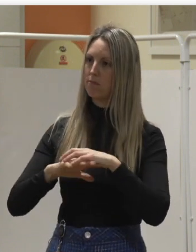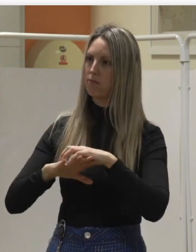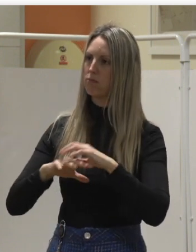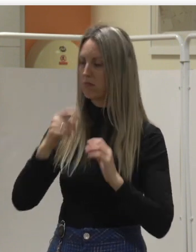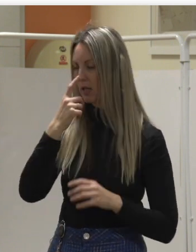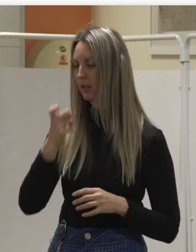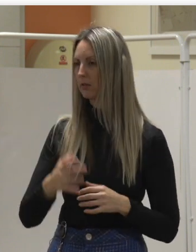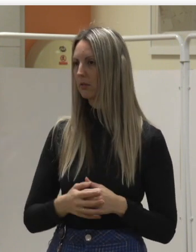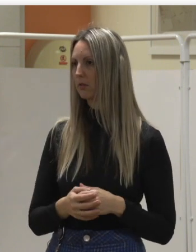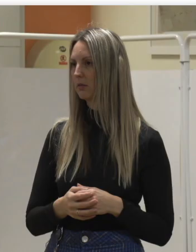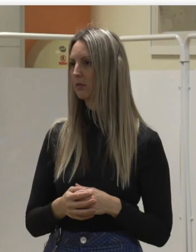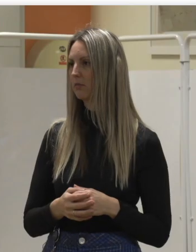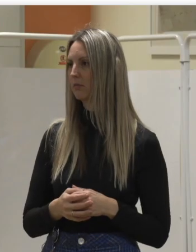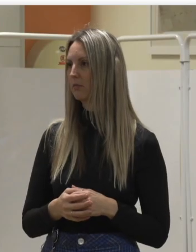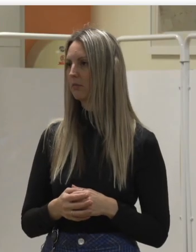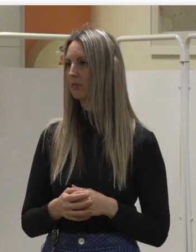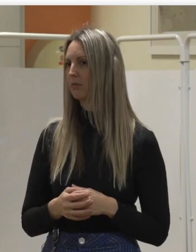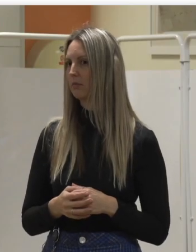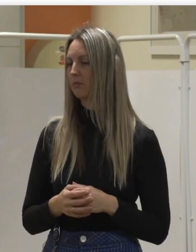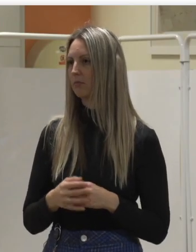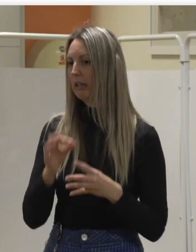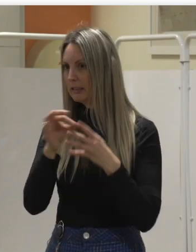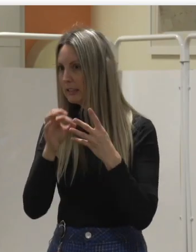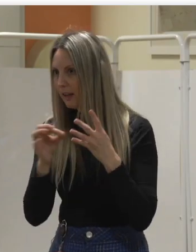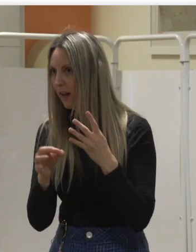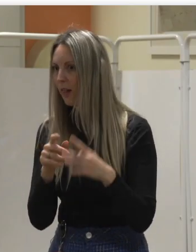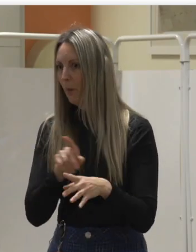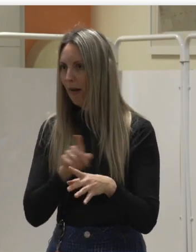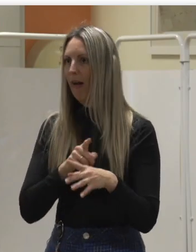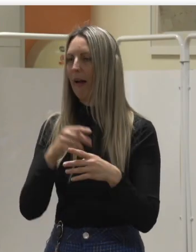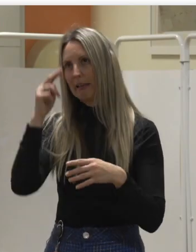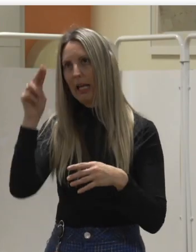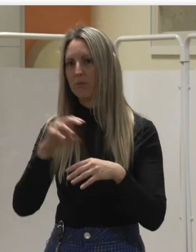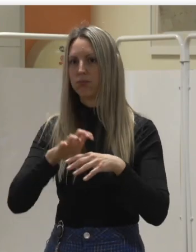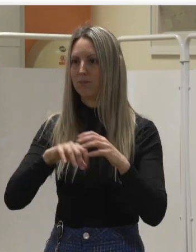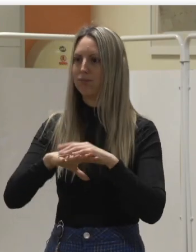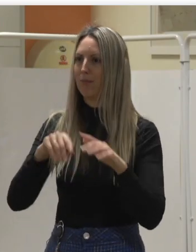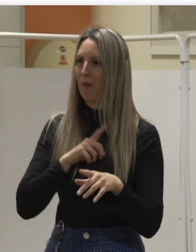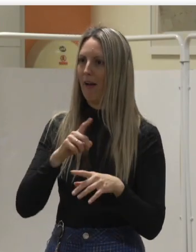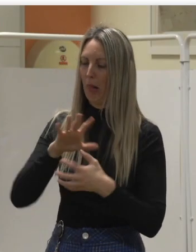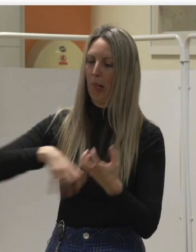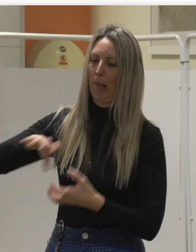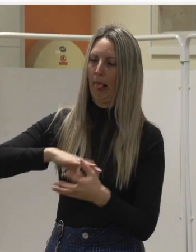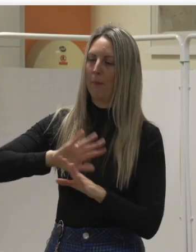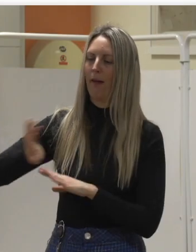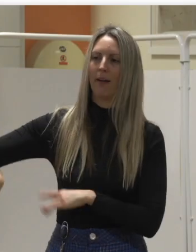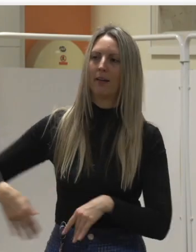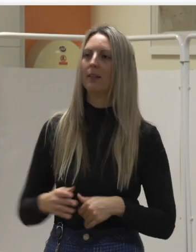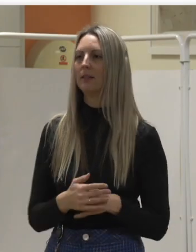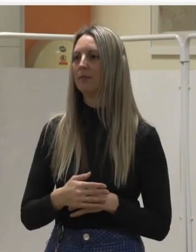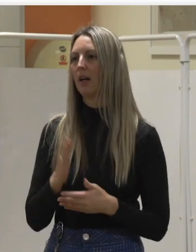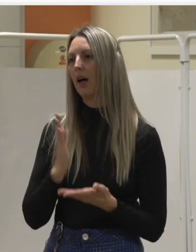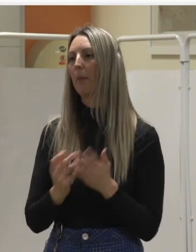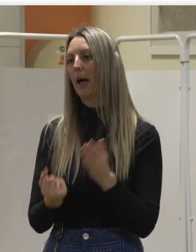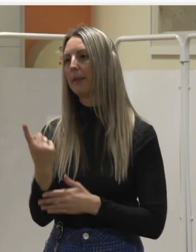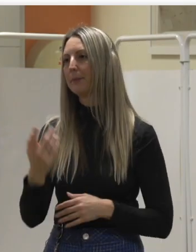phase, yes. So I'm not going to in details about the different names. They have got complex names. Yes, we do see that from time